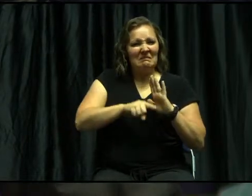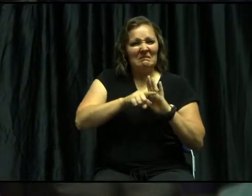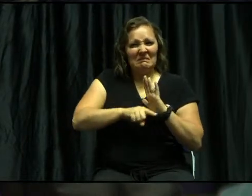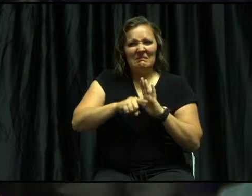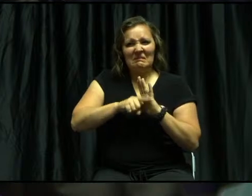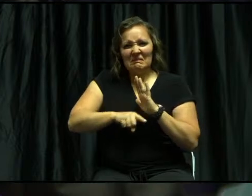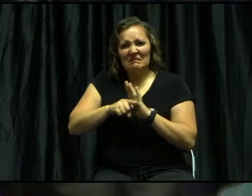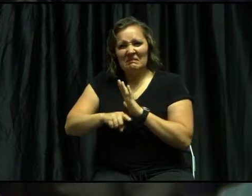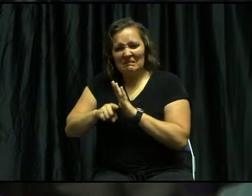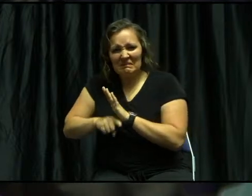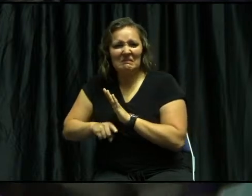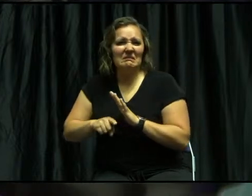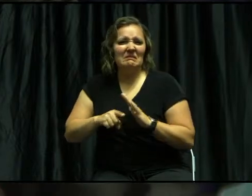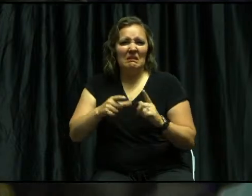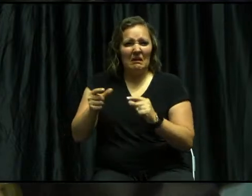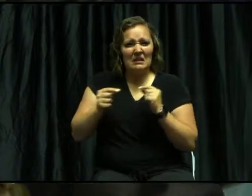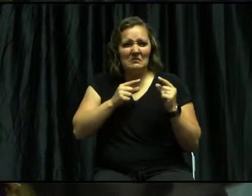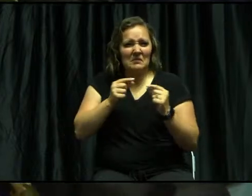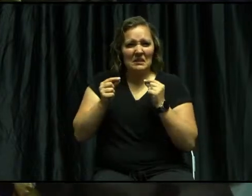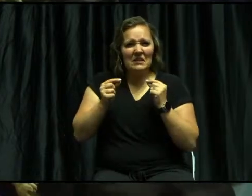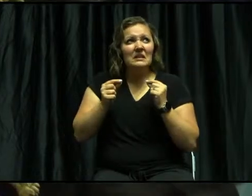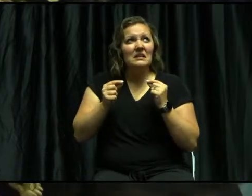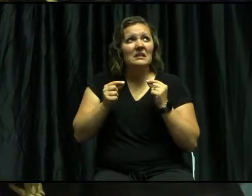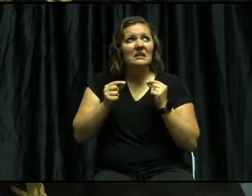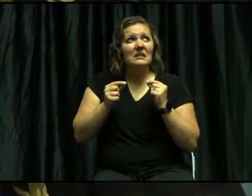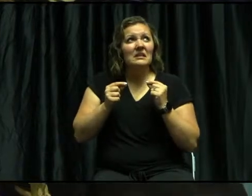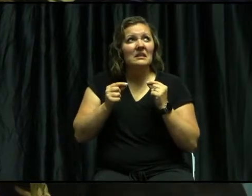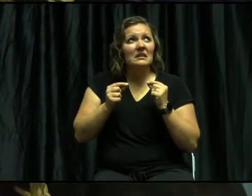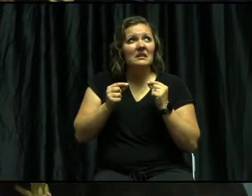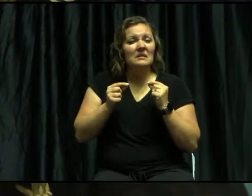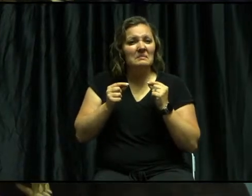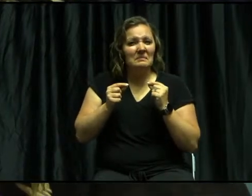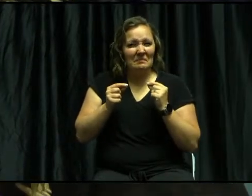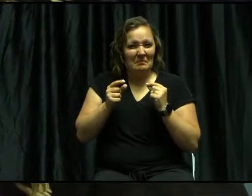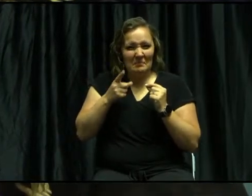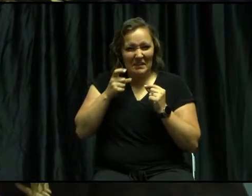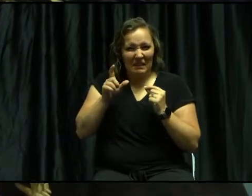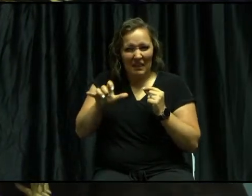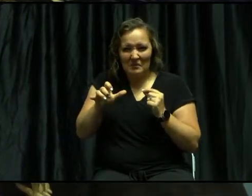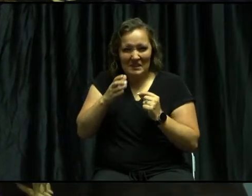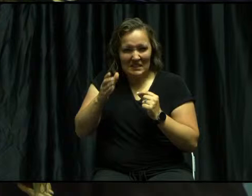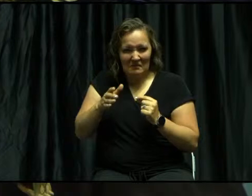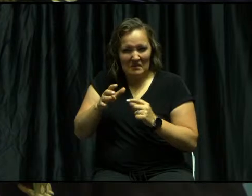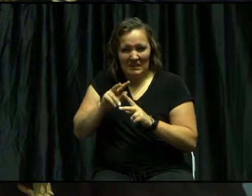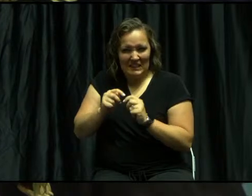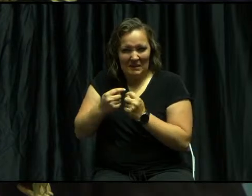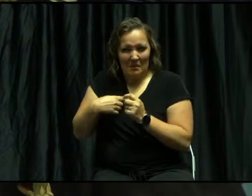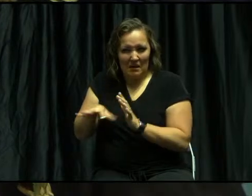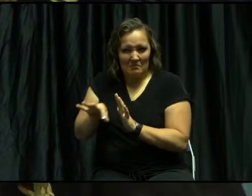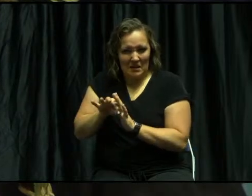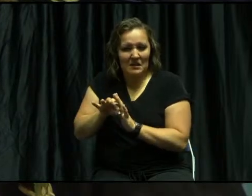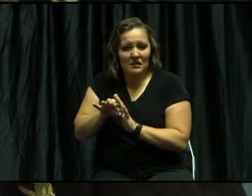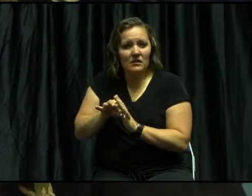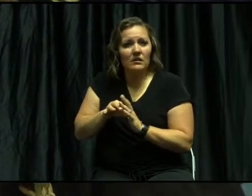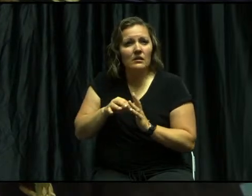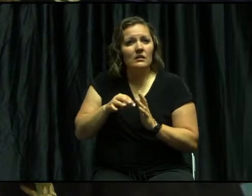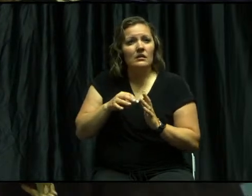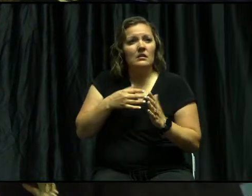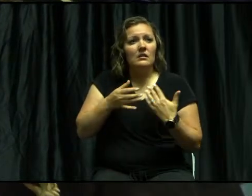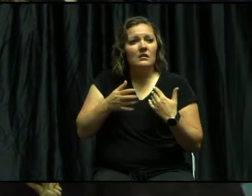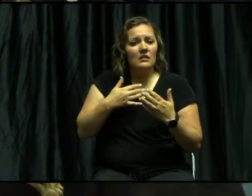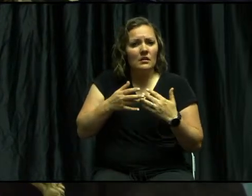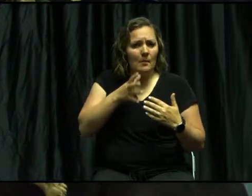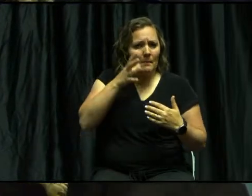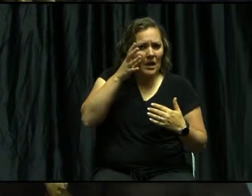in the shadows of darkness. He was never going to make it. Despite the positive prayers of my parents, family, and